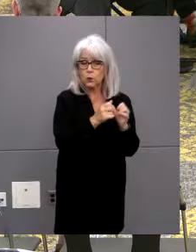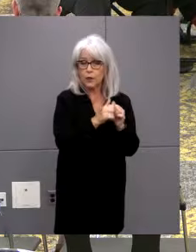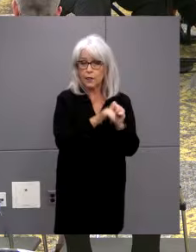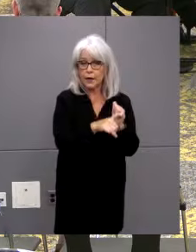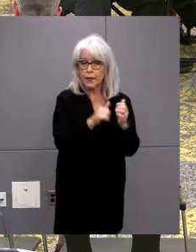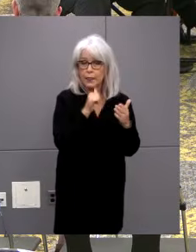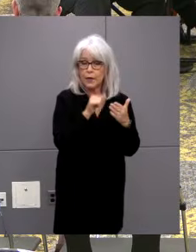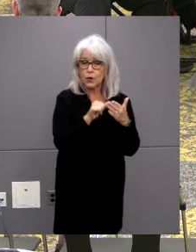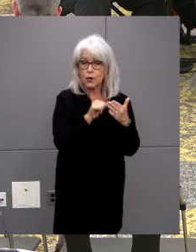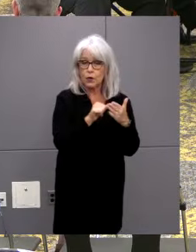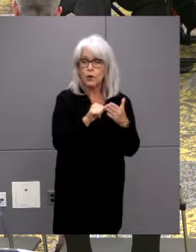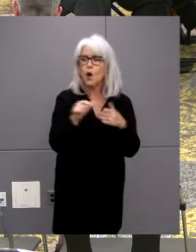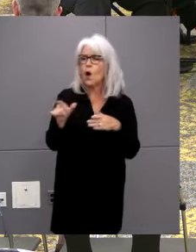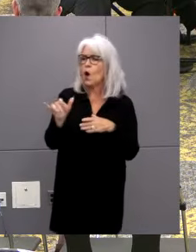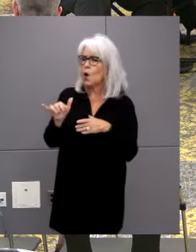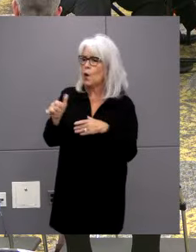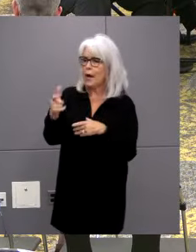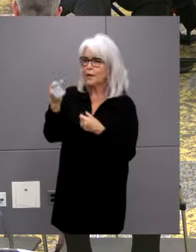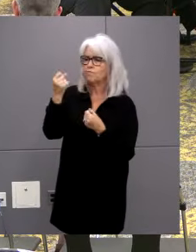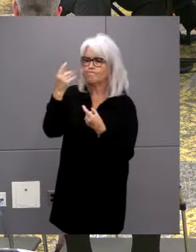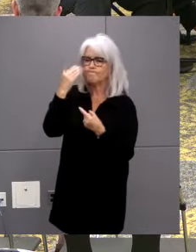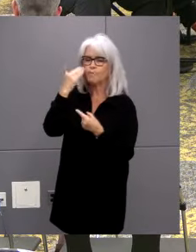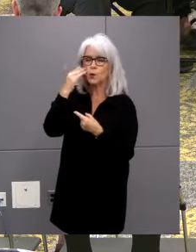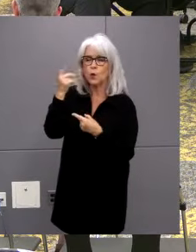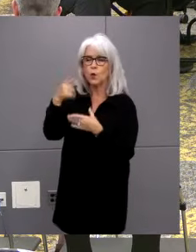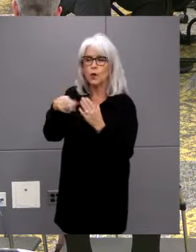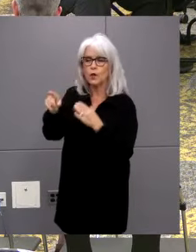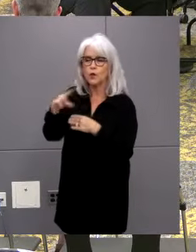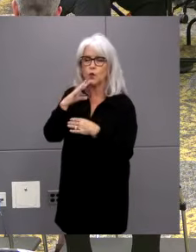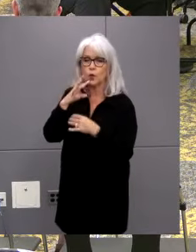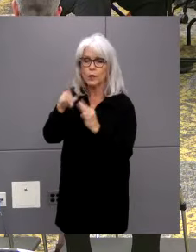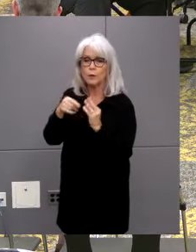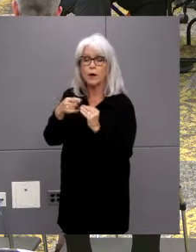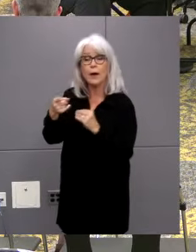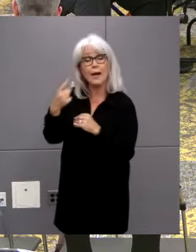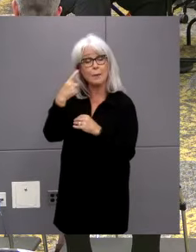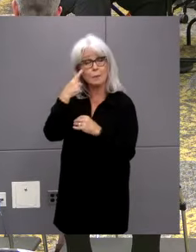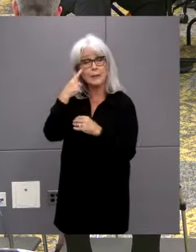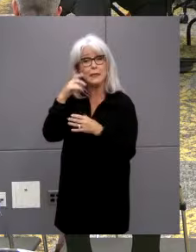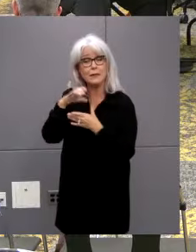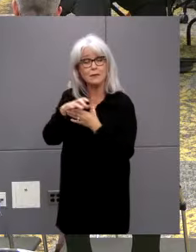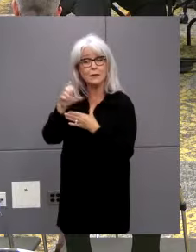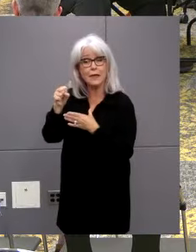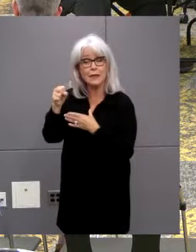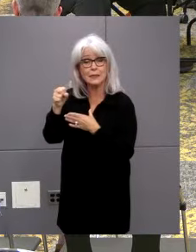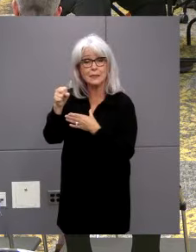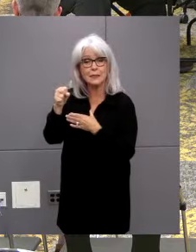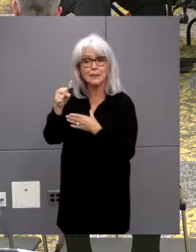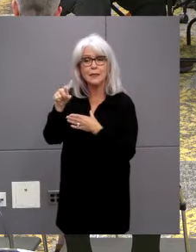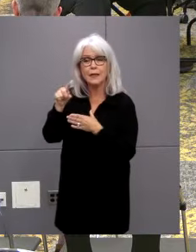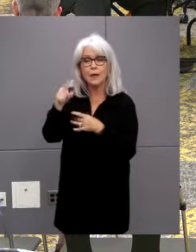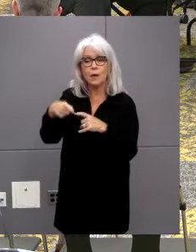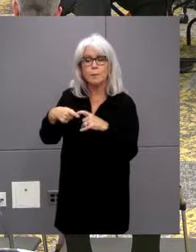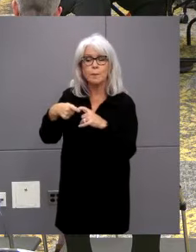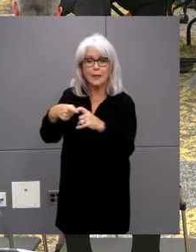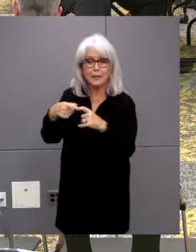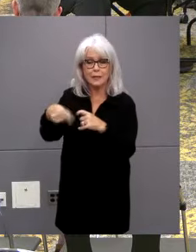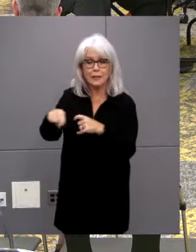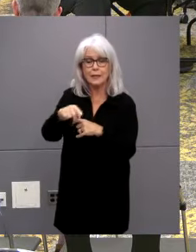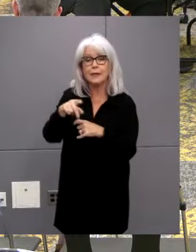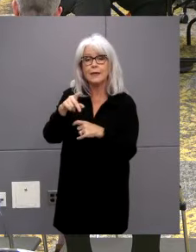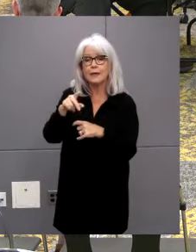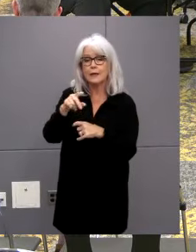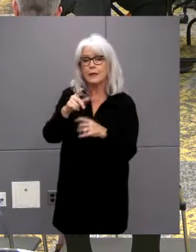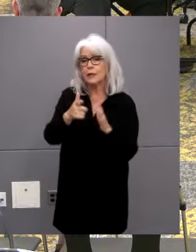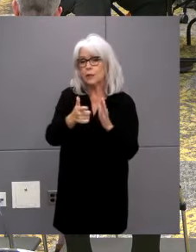I know what you're referring to. Yes, I believe that one of the items Oh, about yeah. pending litigation against the